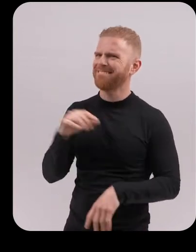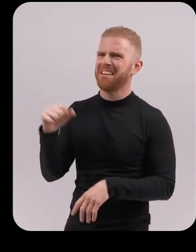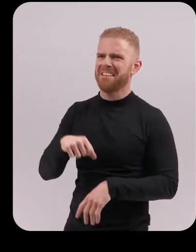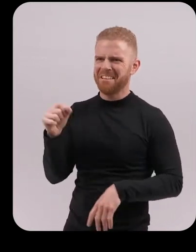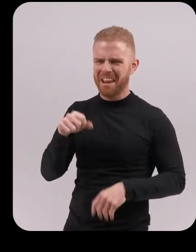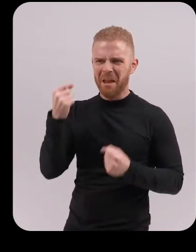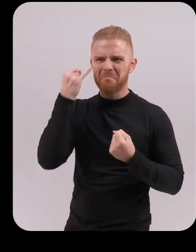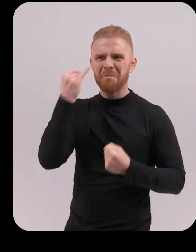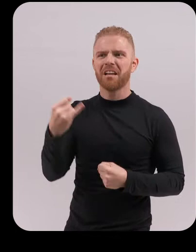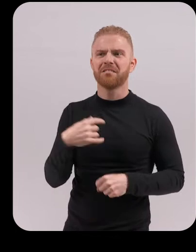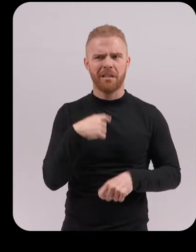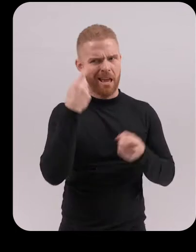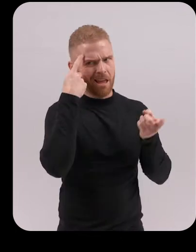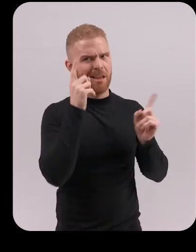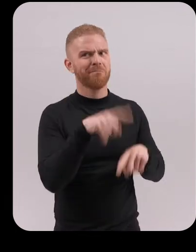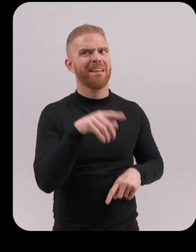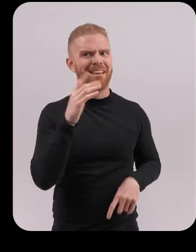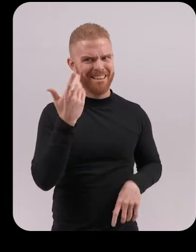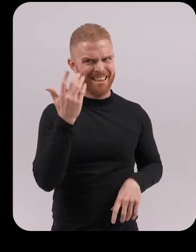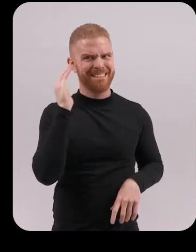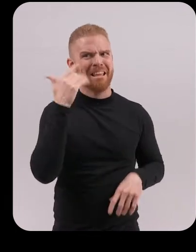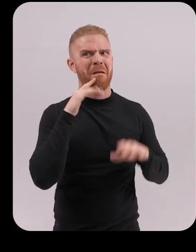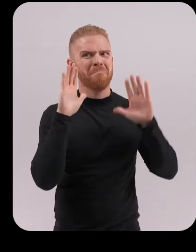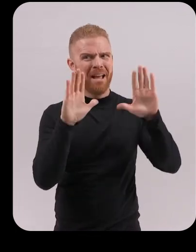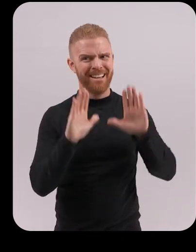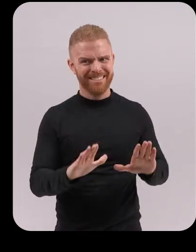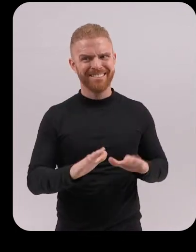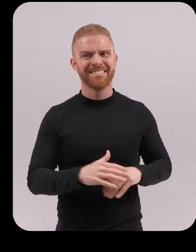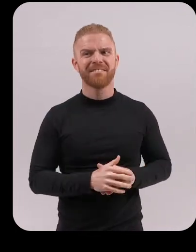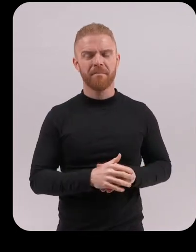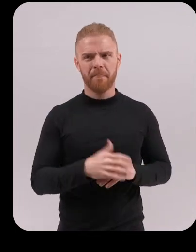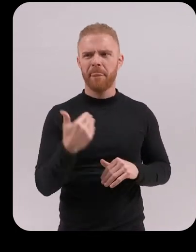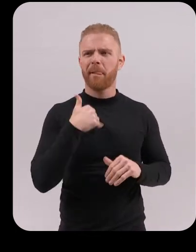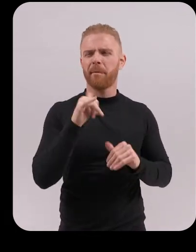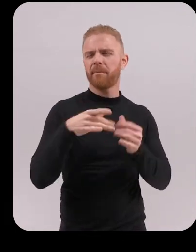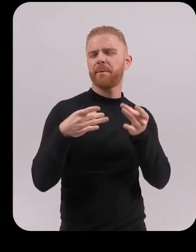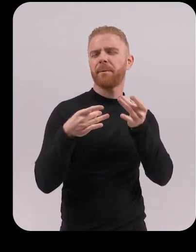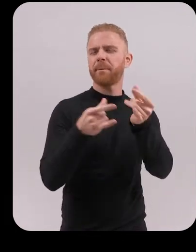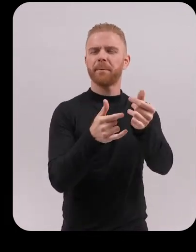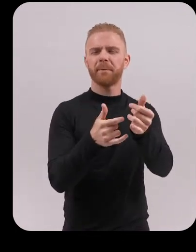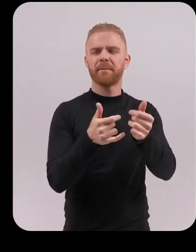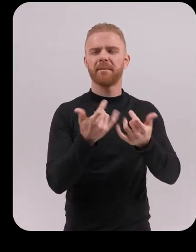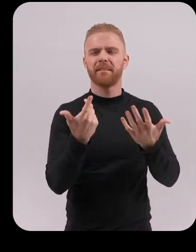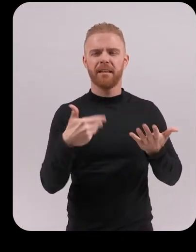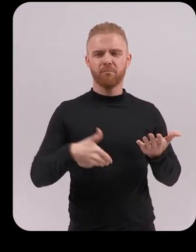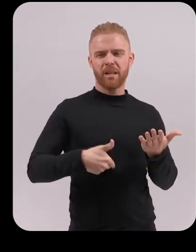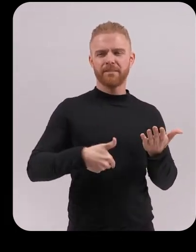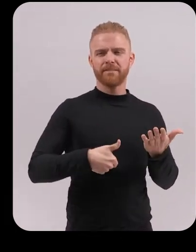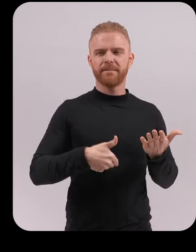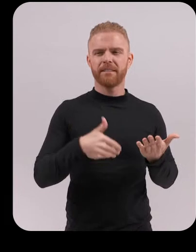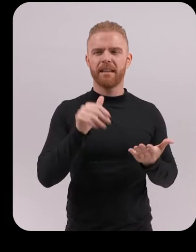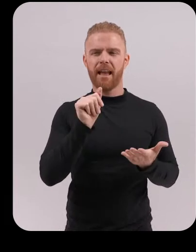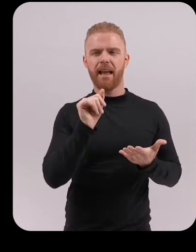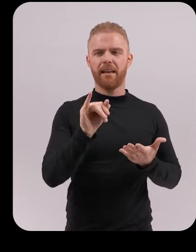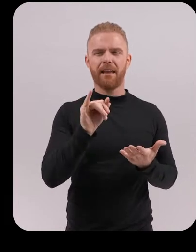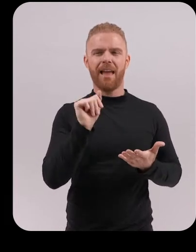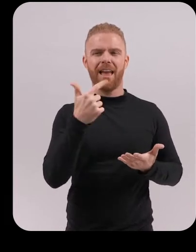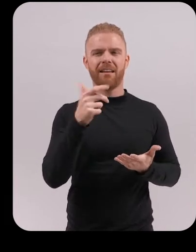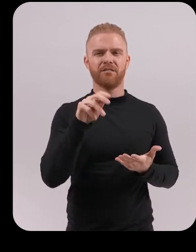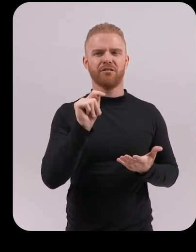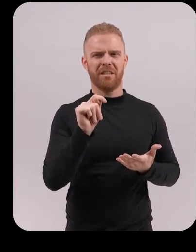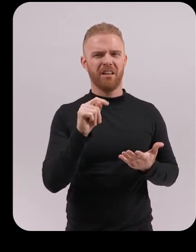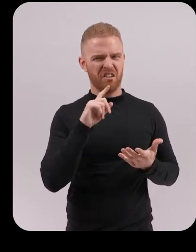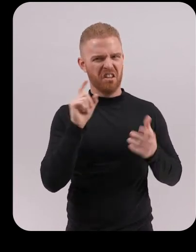I agree, it sounds amazing. Having a seamless and intuitive AI agent could revolutionize how we interact